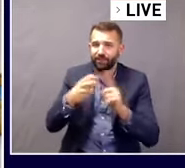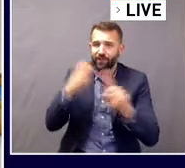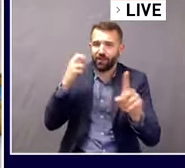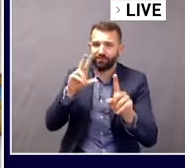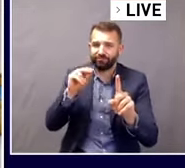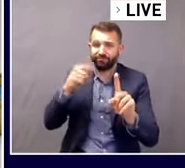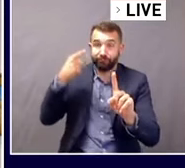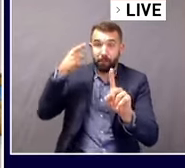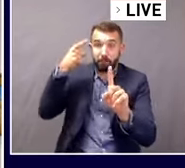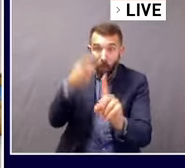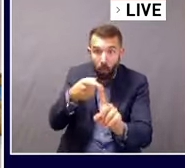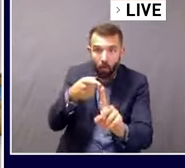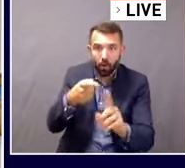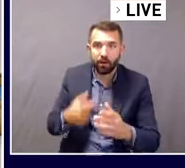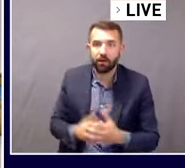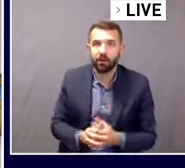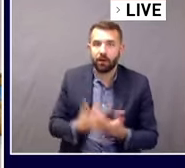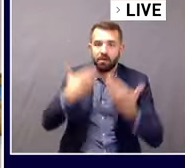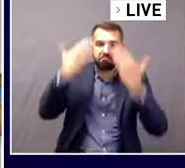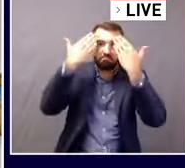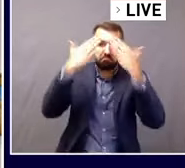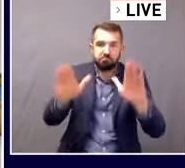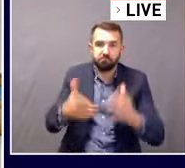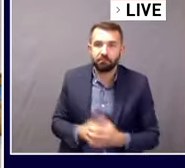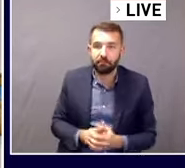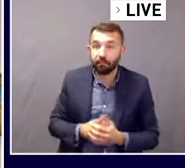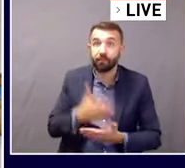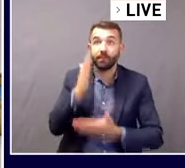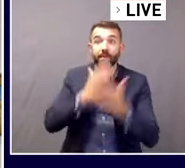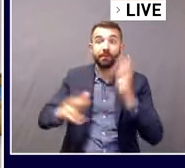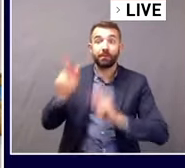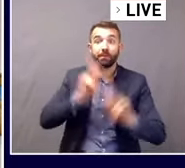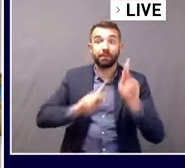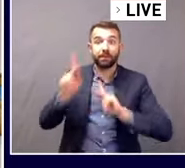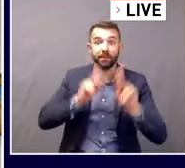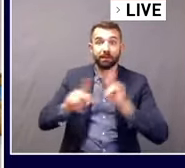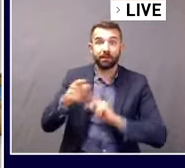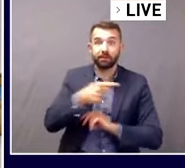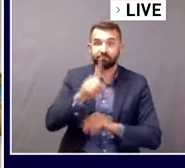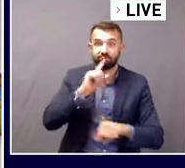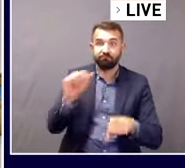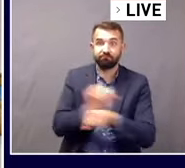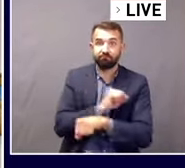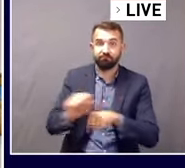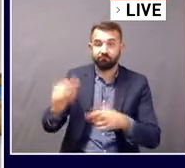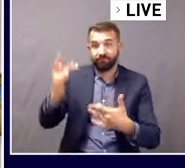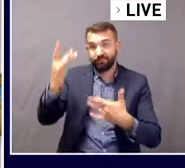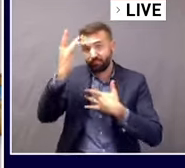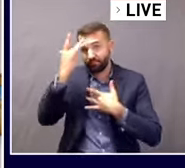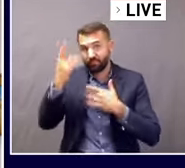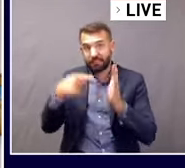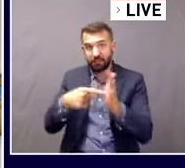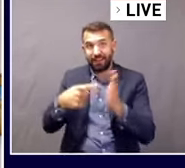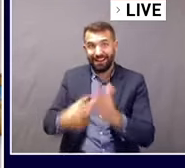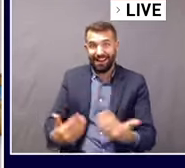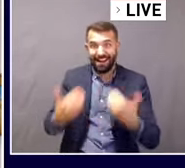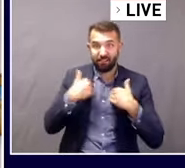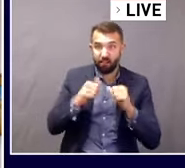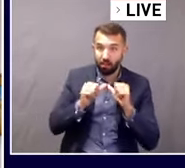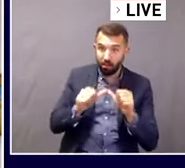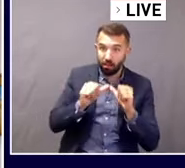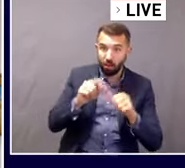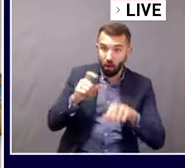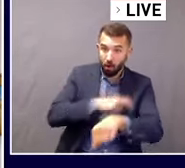case. There are individuals scientifically that have been known to be symptomatic for a longer period of time nationwide that's